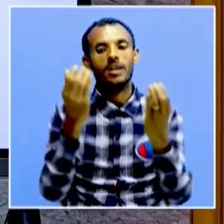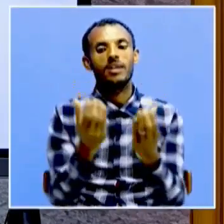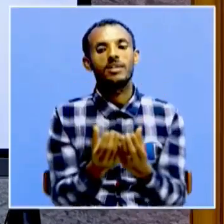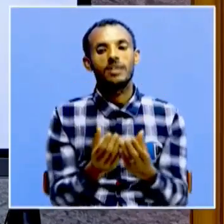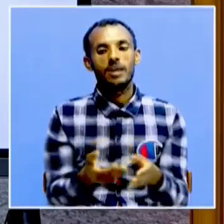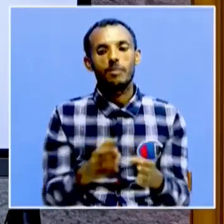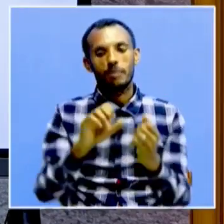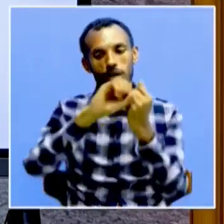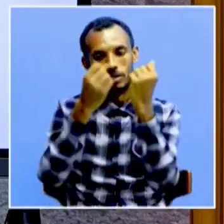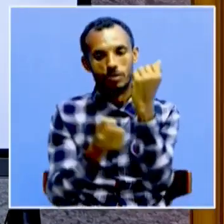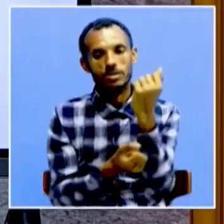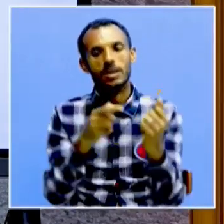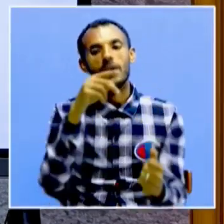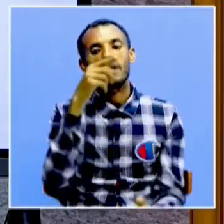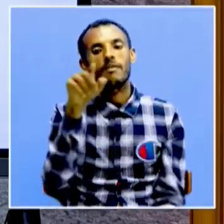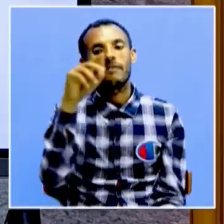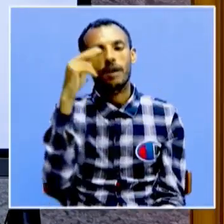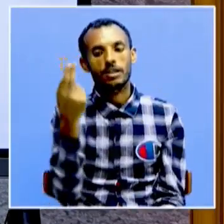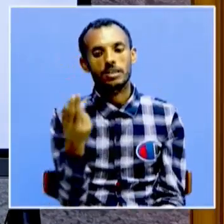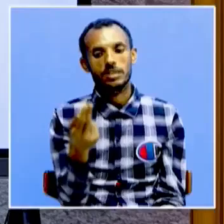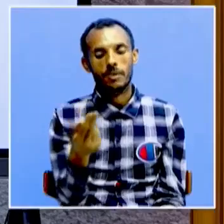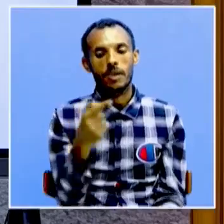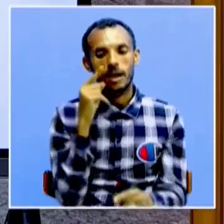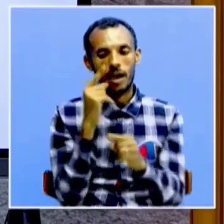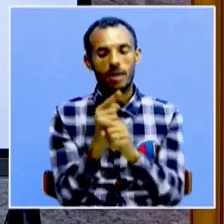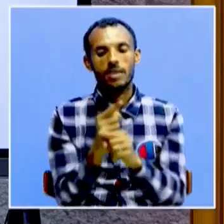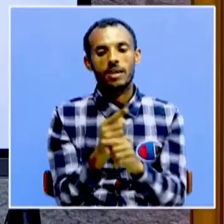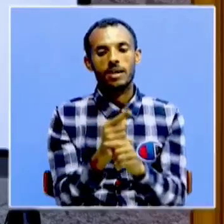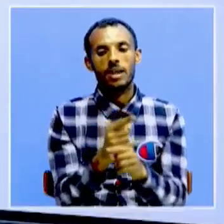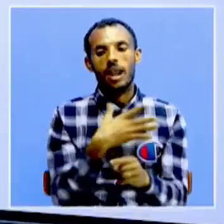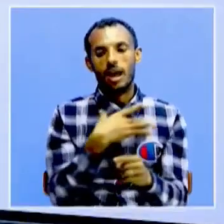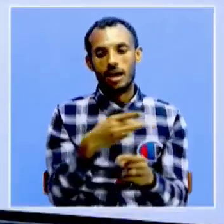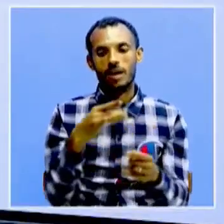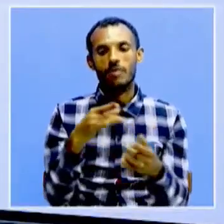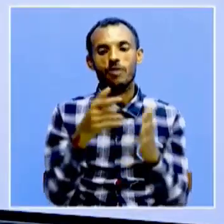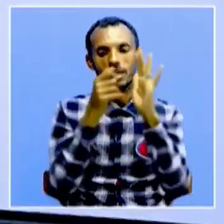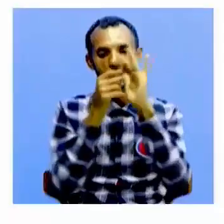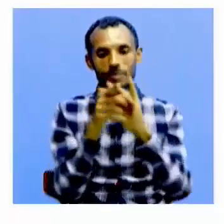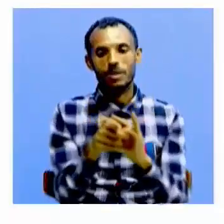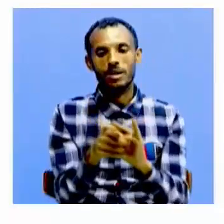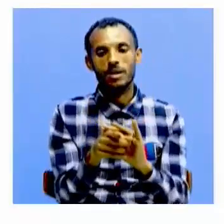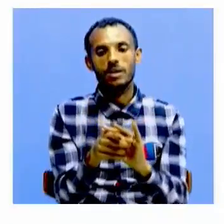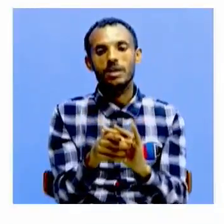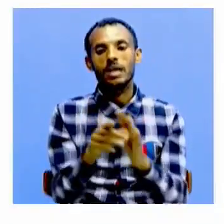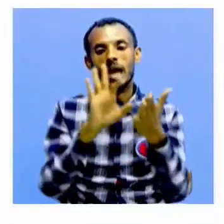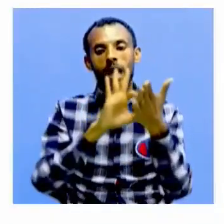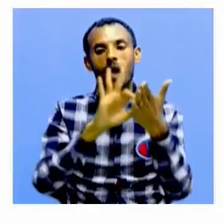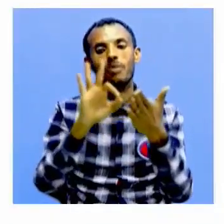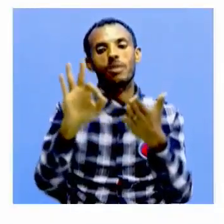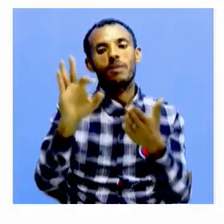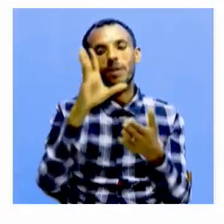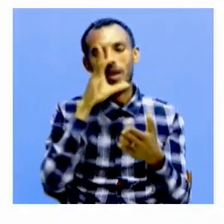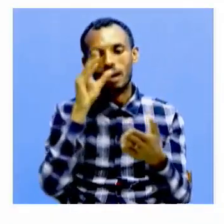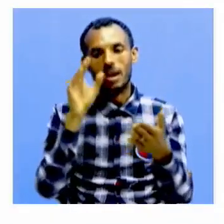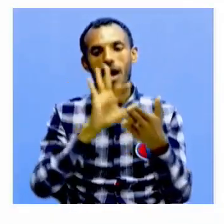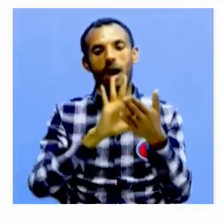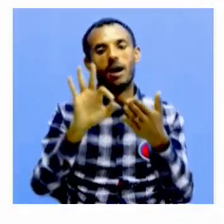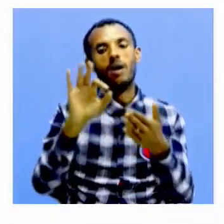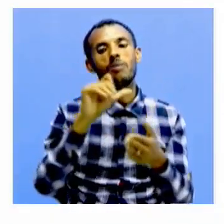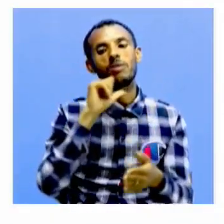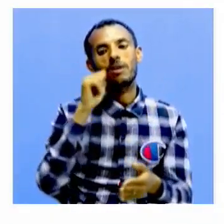based on their function, right? Yes, like for example, we said the countable and uncountable,